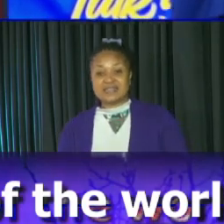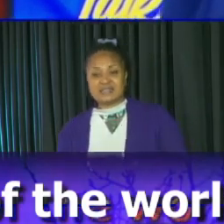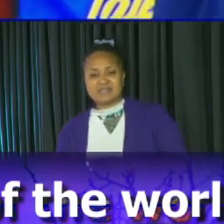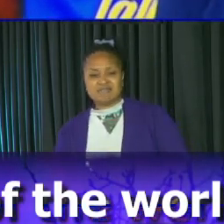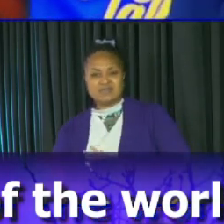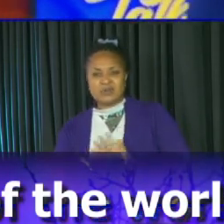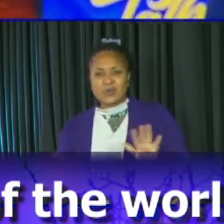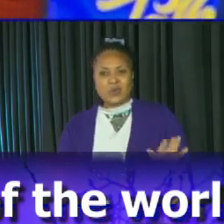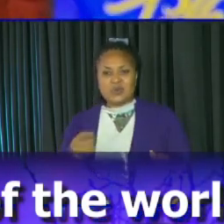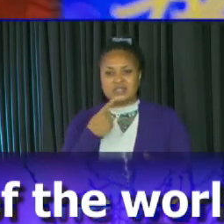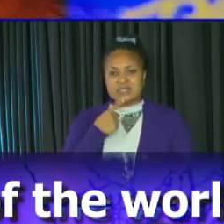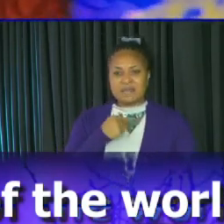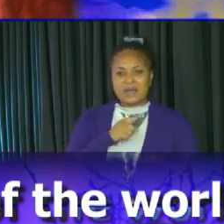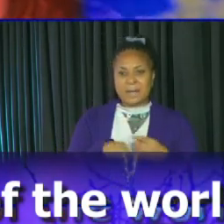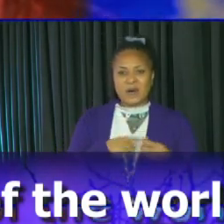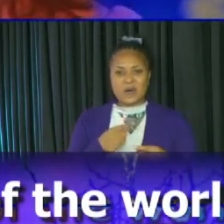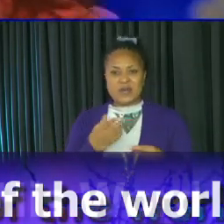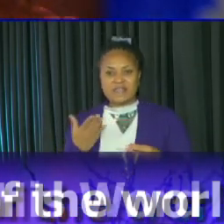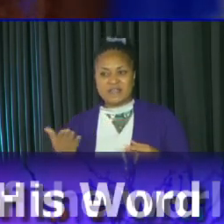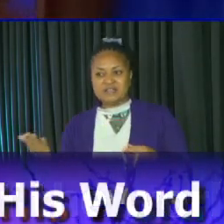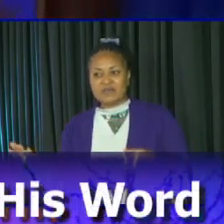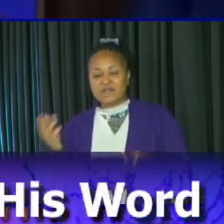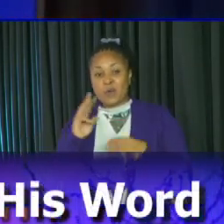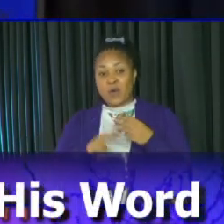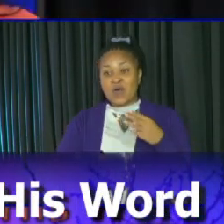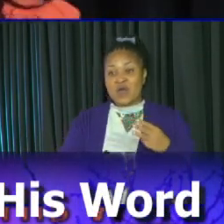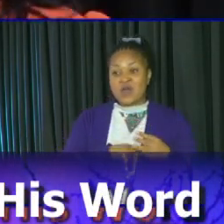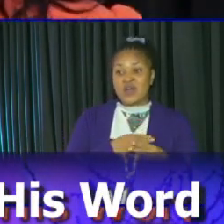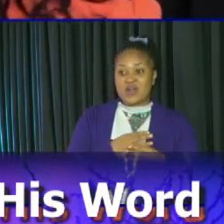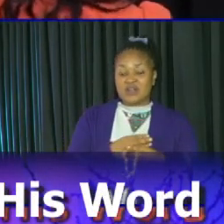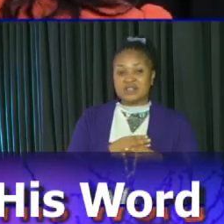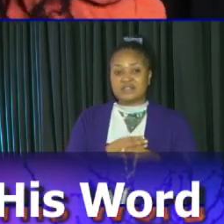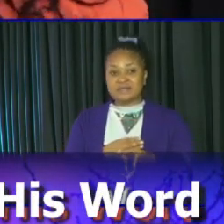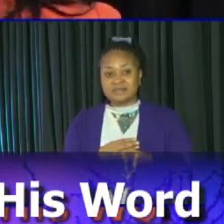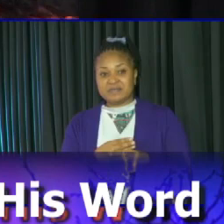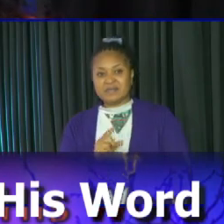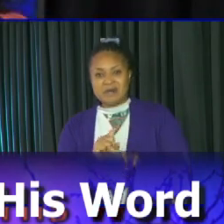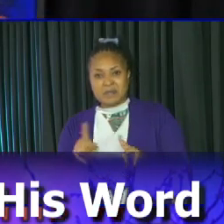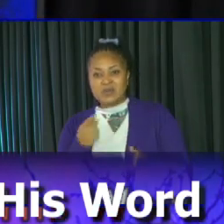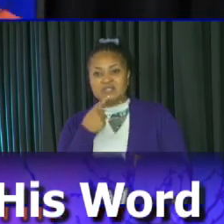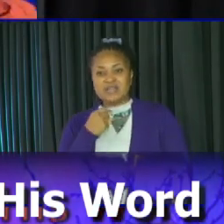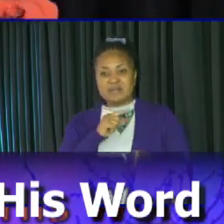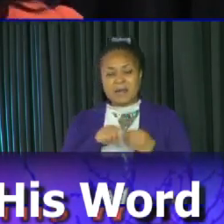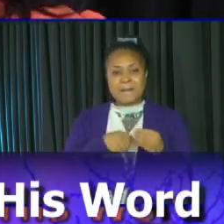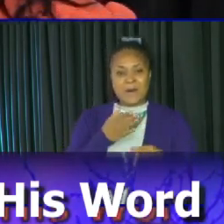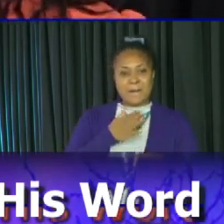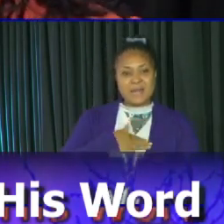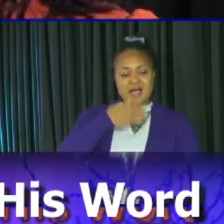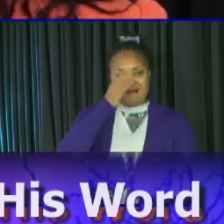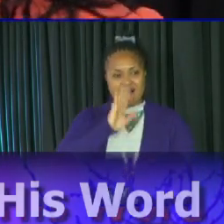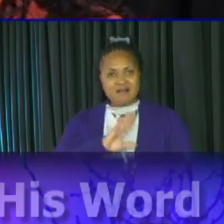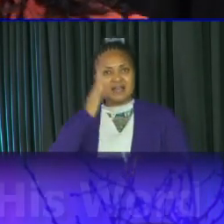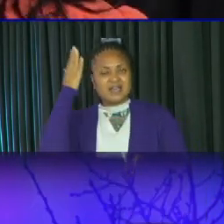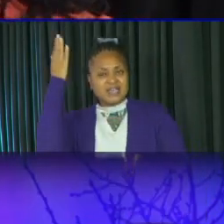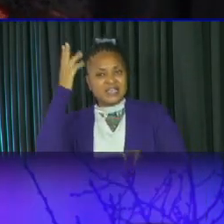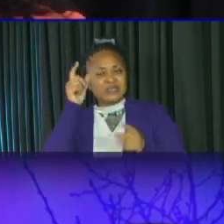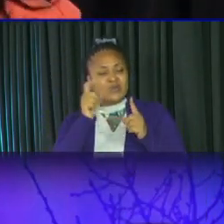Don't tell me about the things of the world, but tell me about my God and His